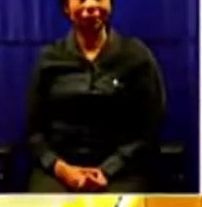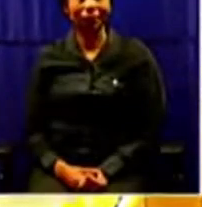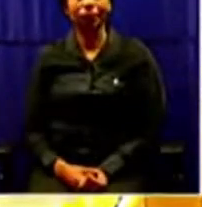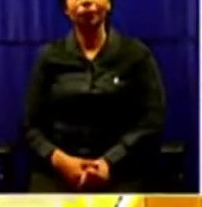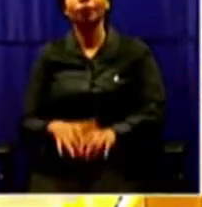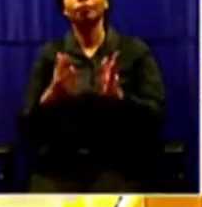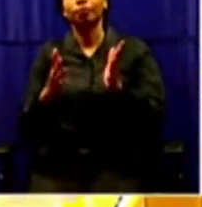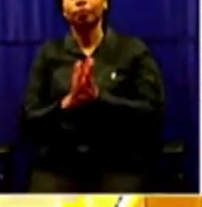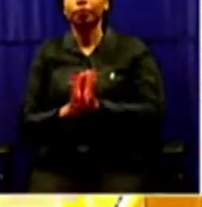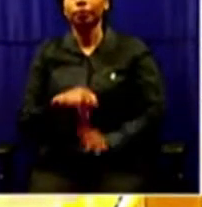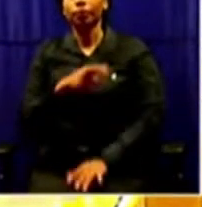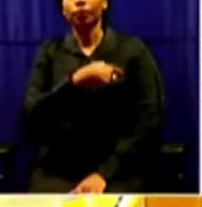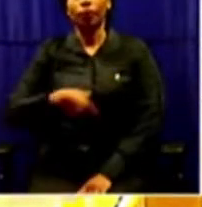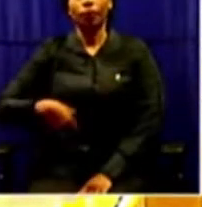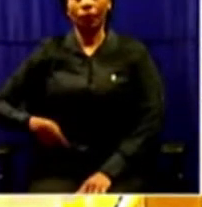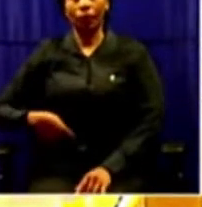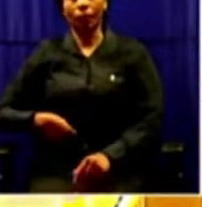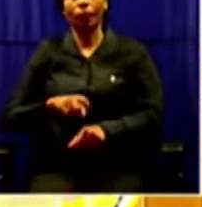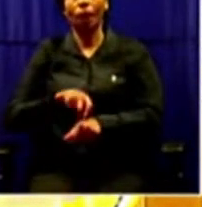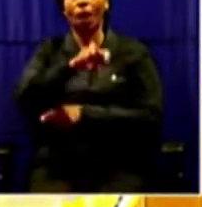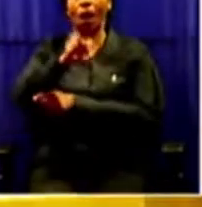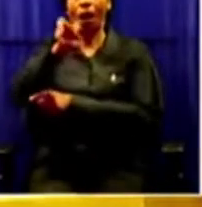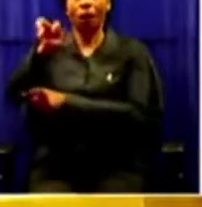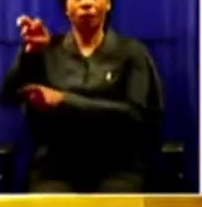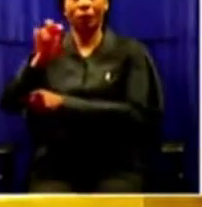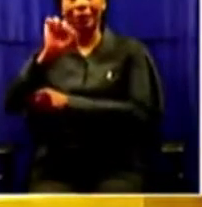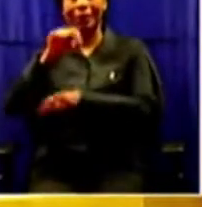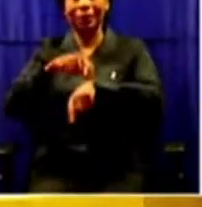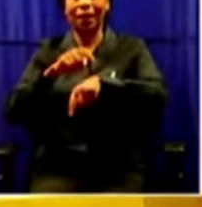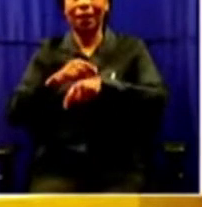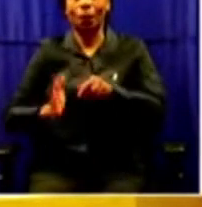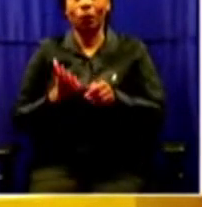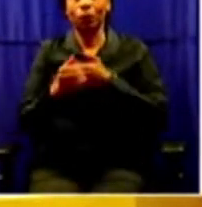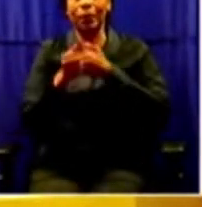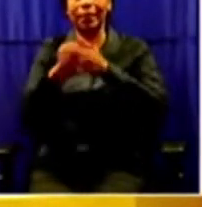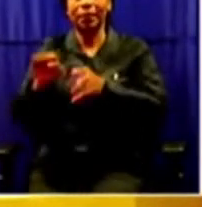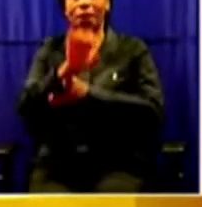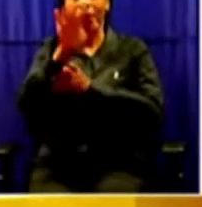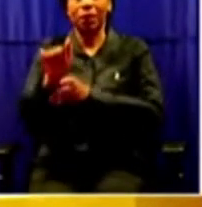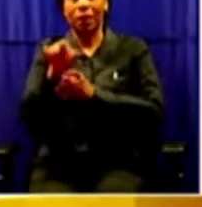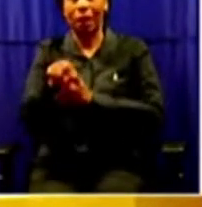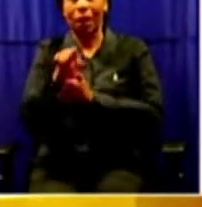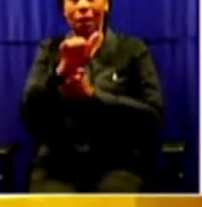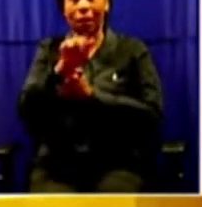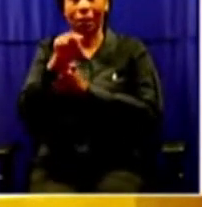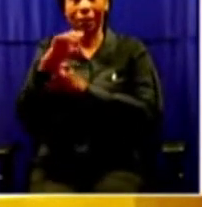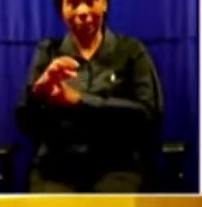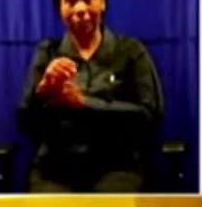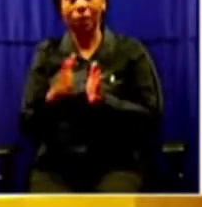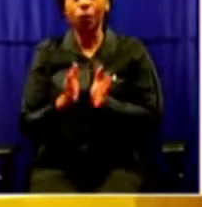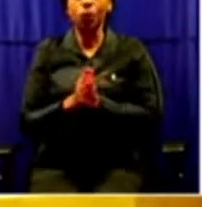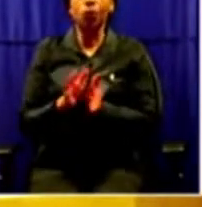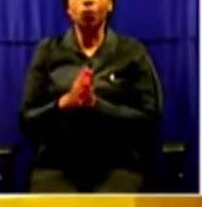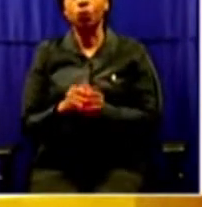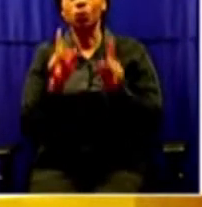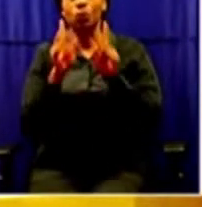President, in your campaign to lead the ANC in South Africa, you portrayed yourself as the successful businessman who would turn